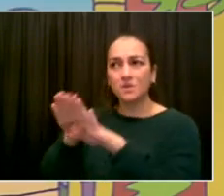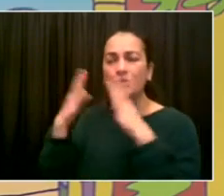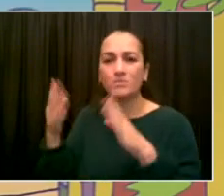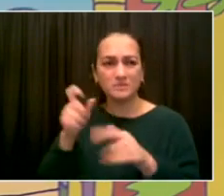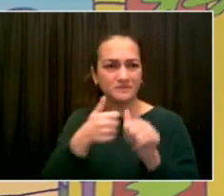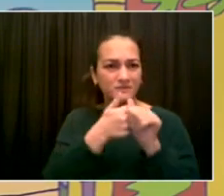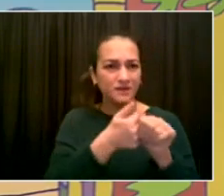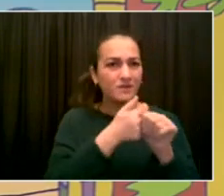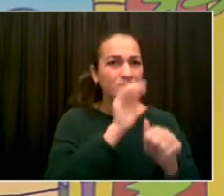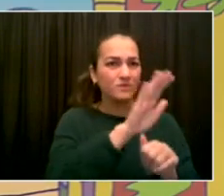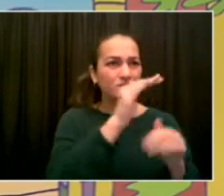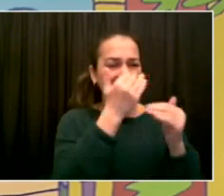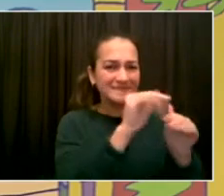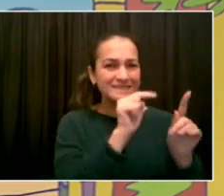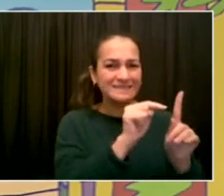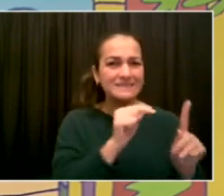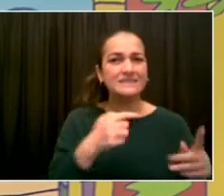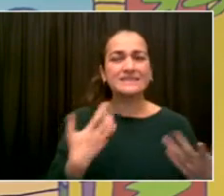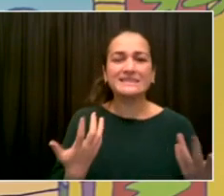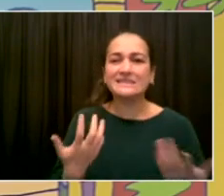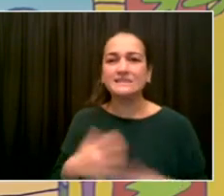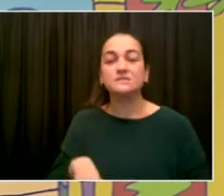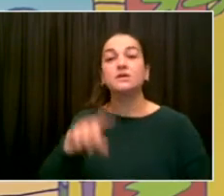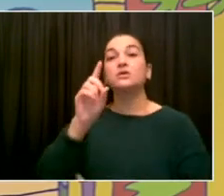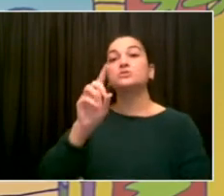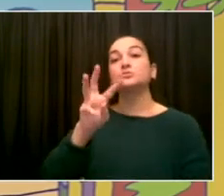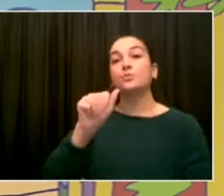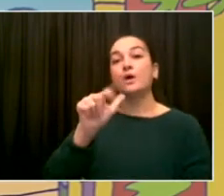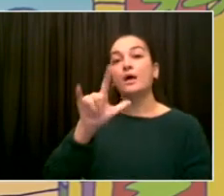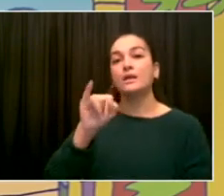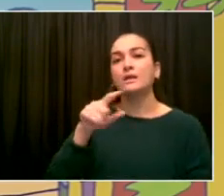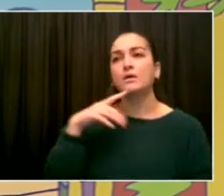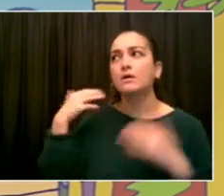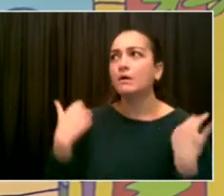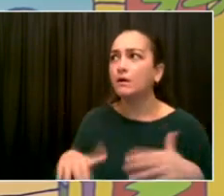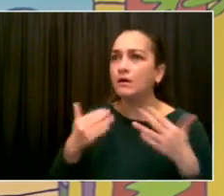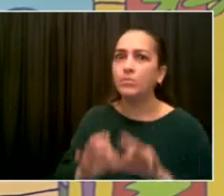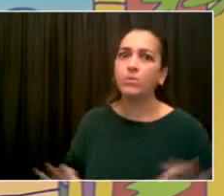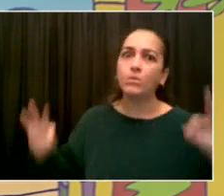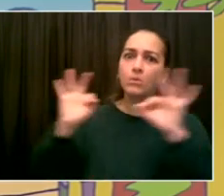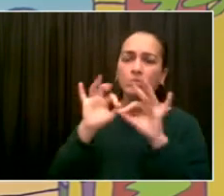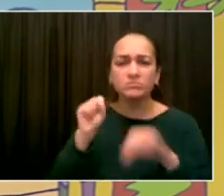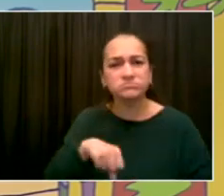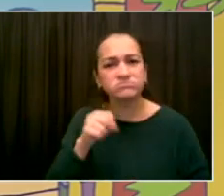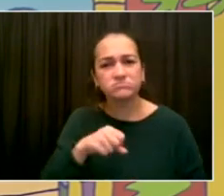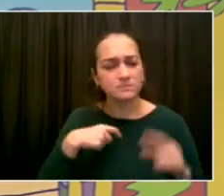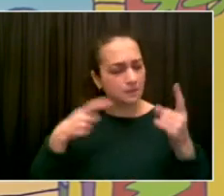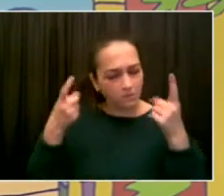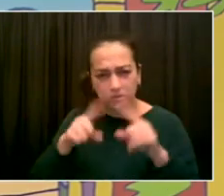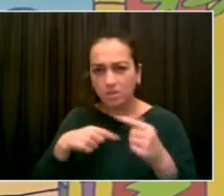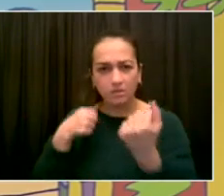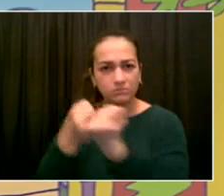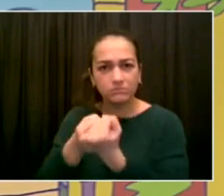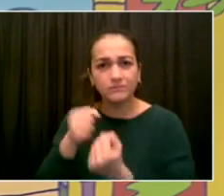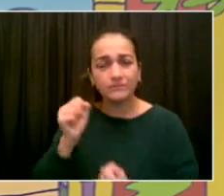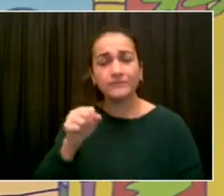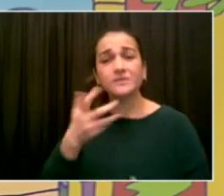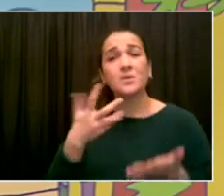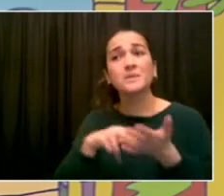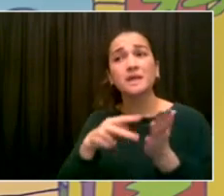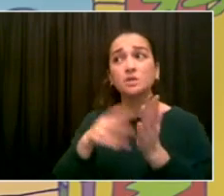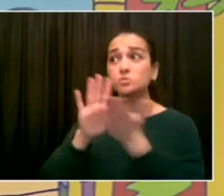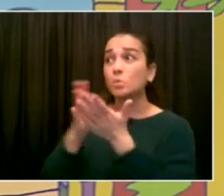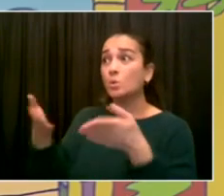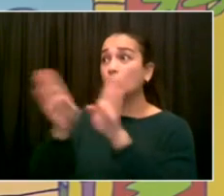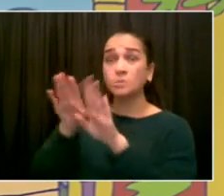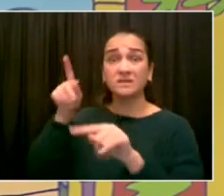we're taking to the curriculum. I know Chancellor Porter has really been focused on this, to acknowledge and help people understand and respect all the cultures in New York